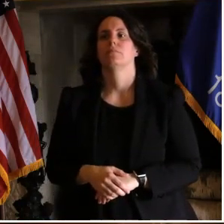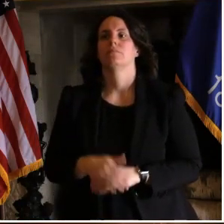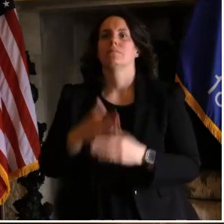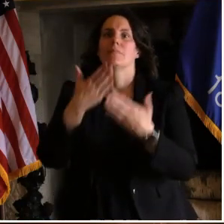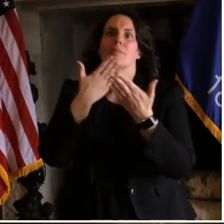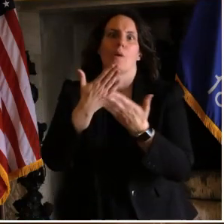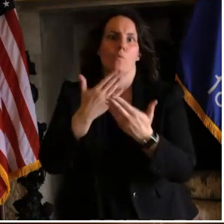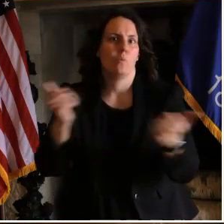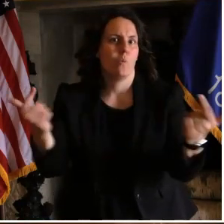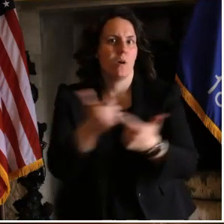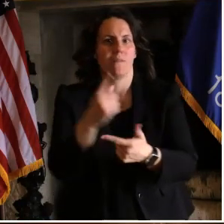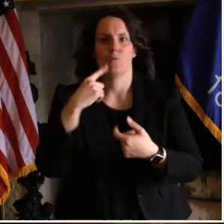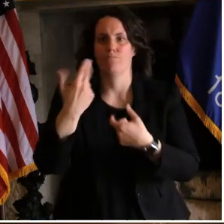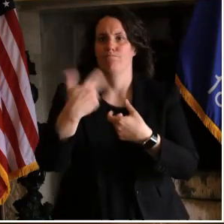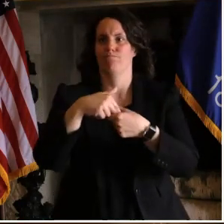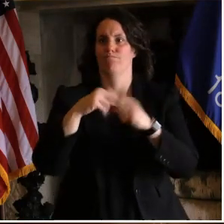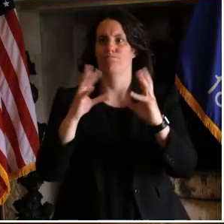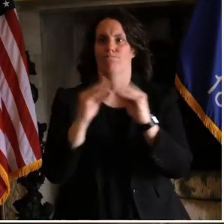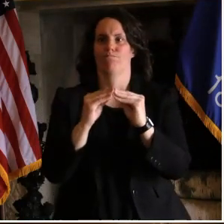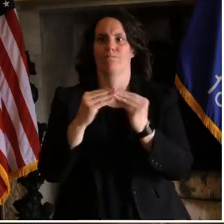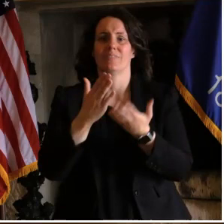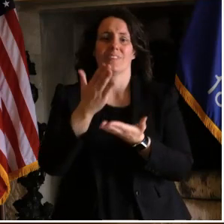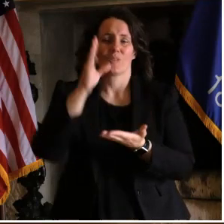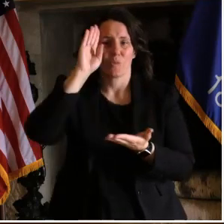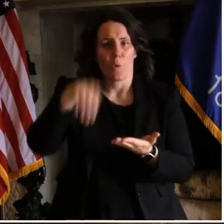can be emailed to